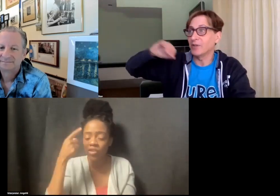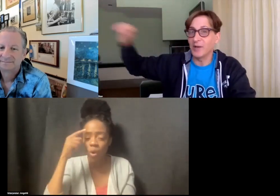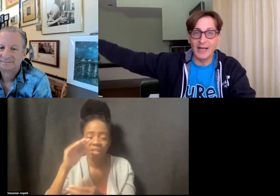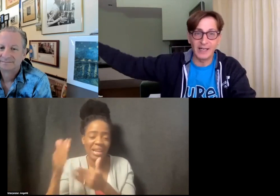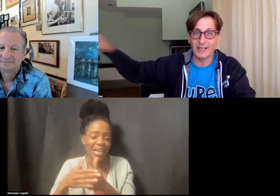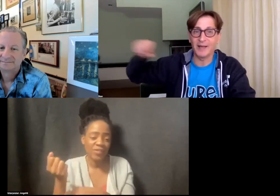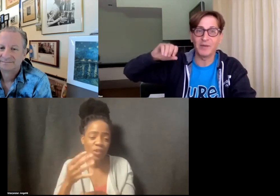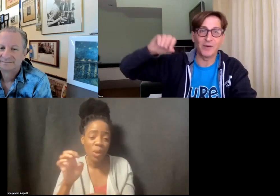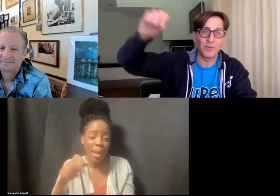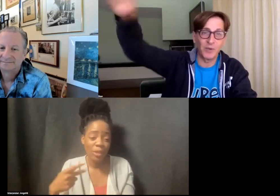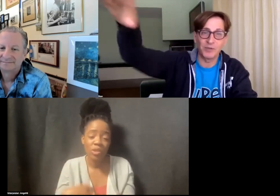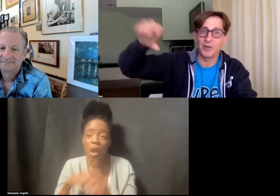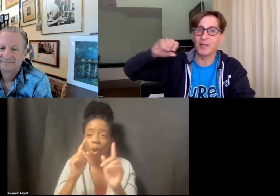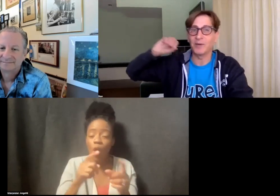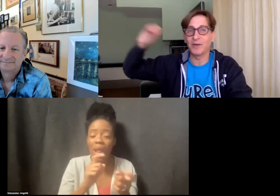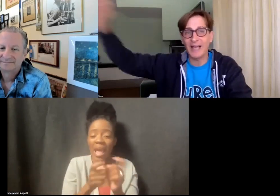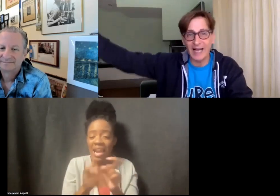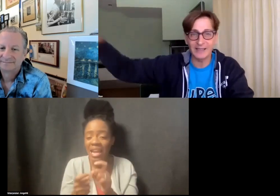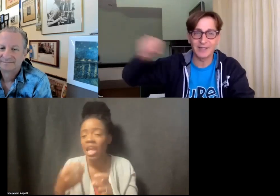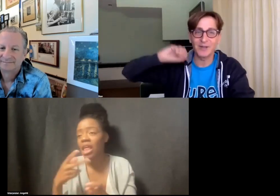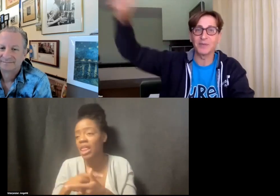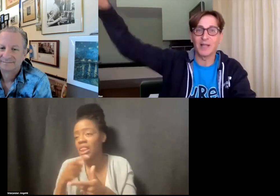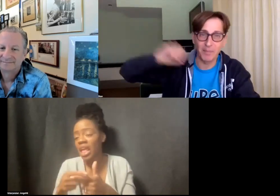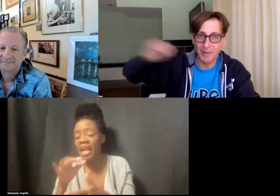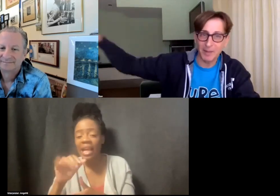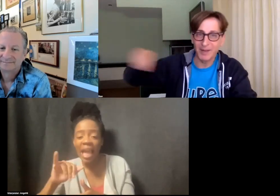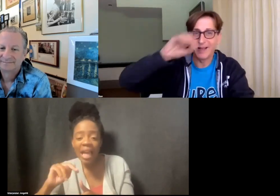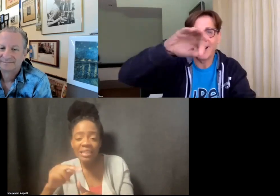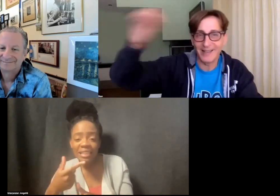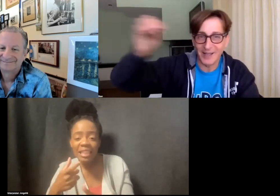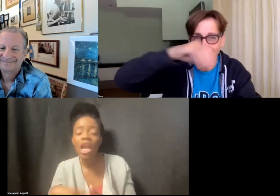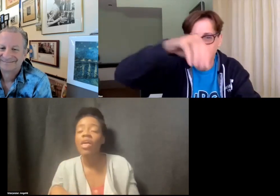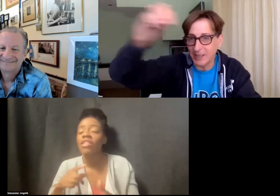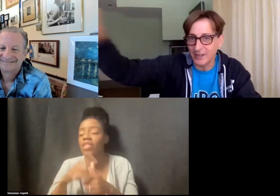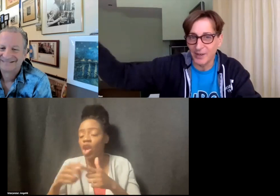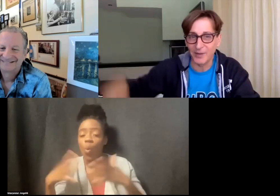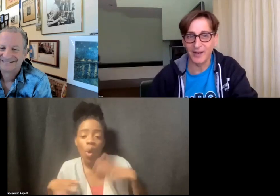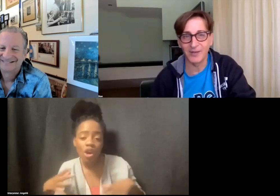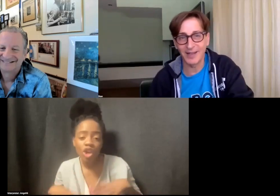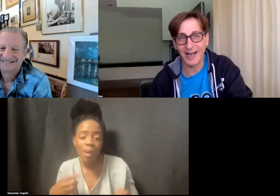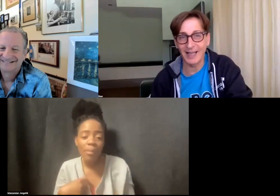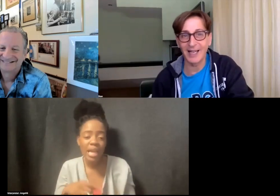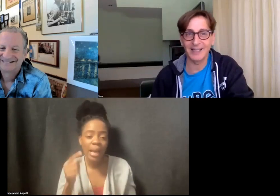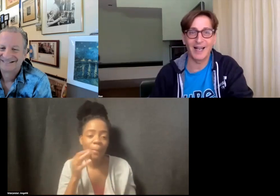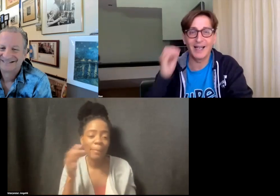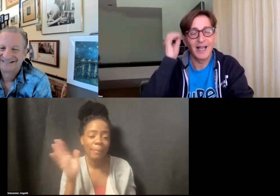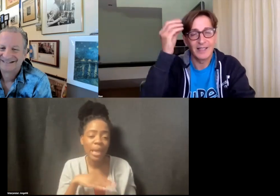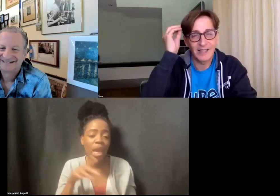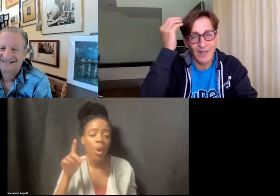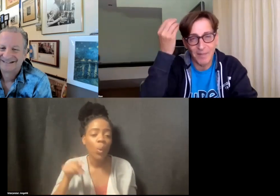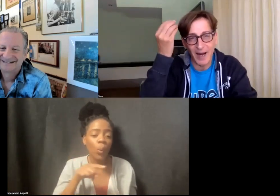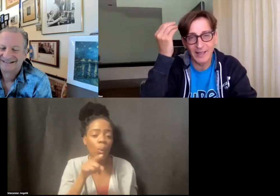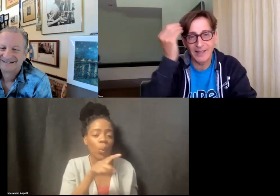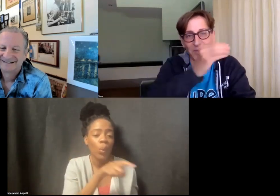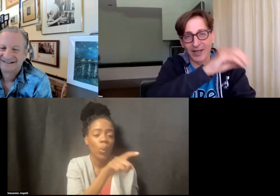Then I would go to editing. Then I would go to wardrobe. Then I would go to casting. So I was like, like a little bee going around. And I liked it. I just